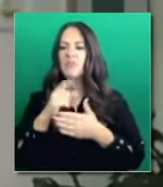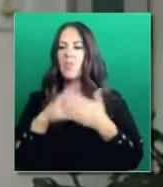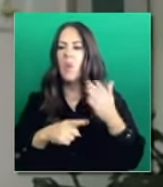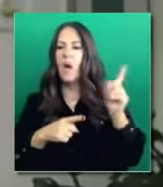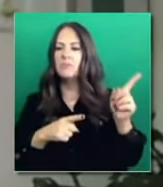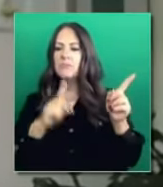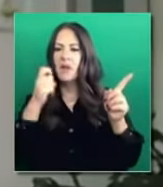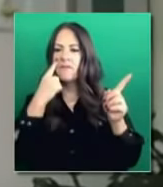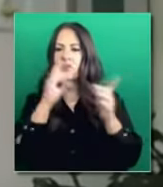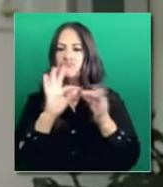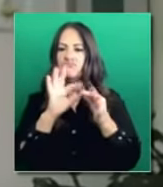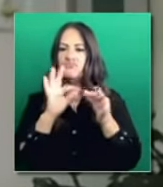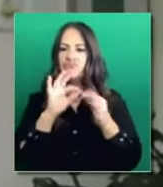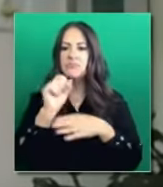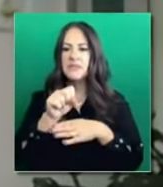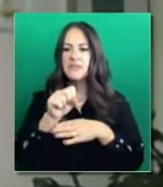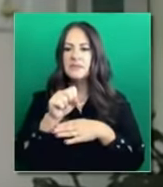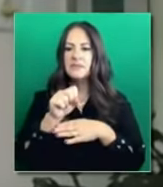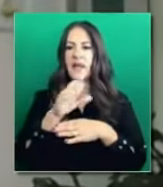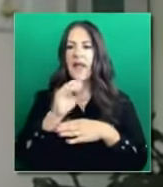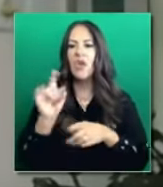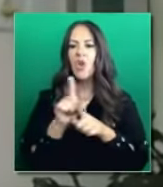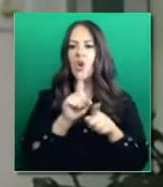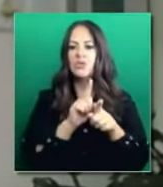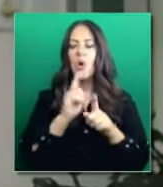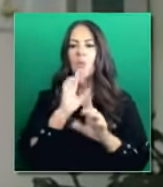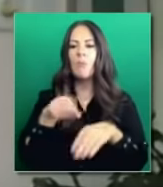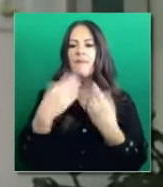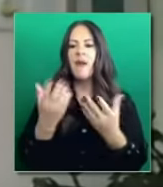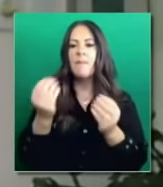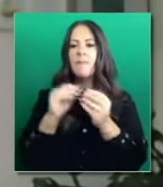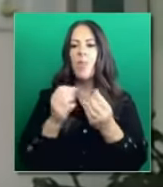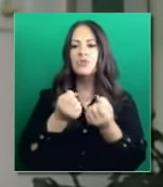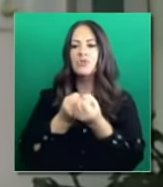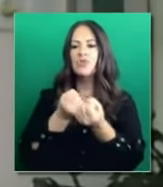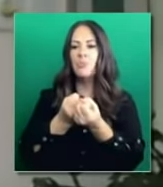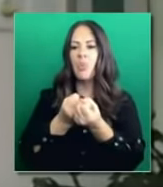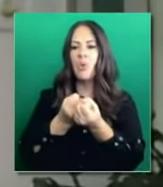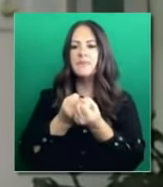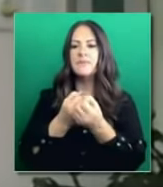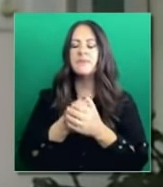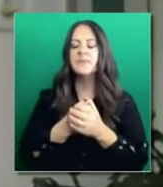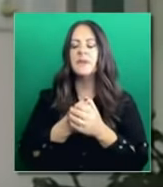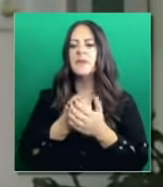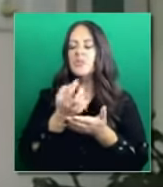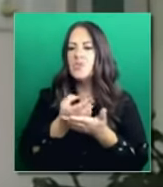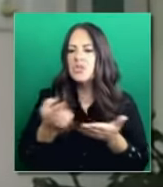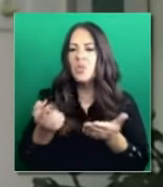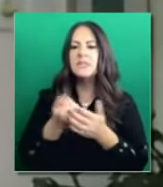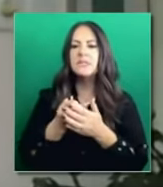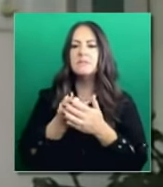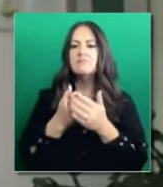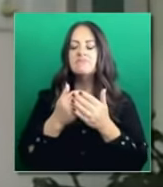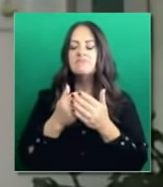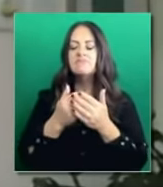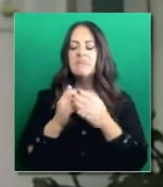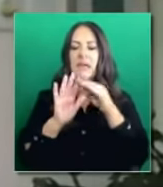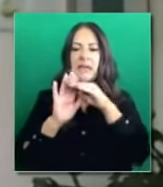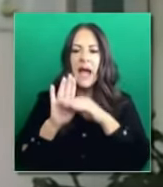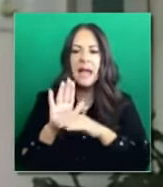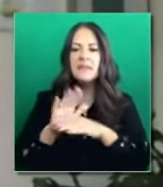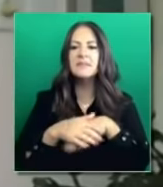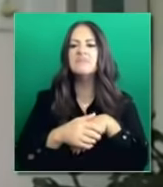to reimagine the school year, to also provide supports, assistance, resources, guidance for using